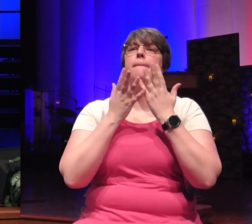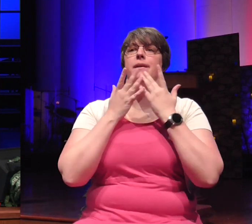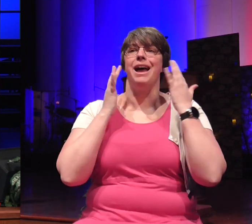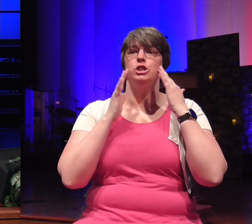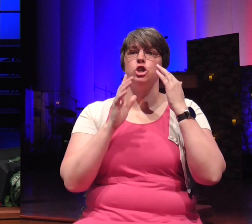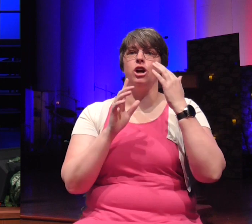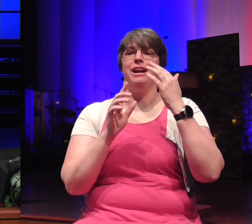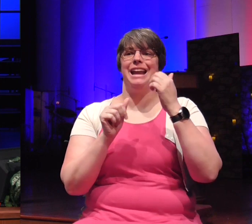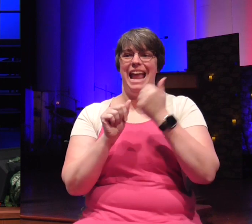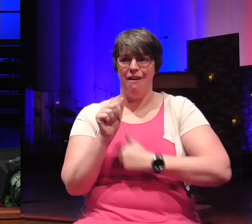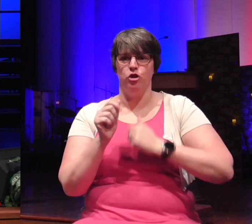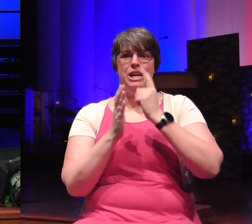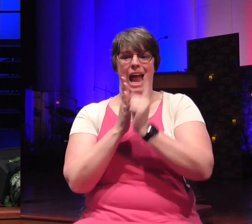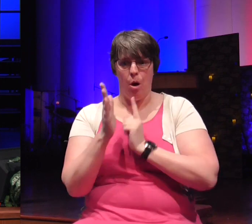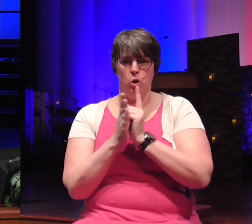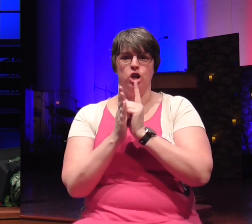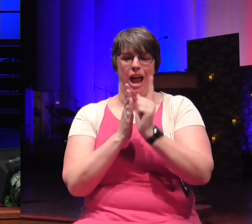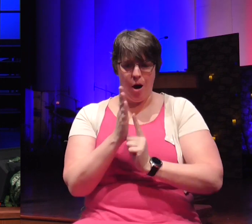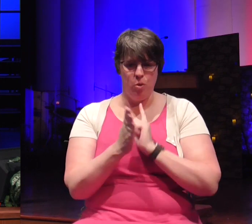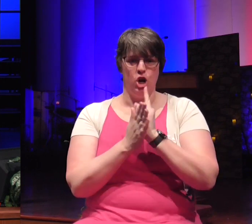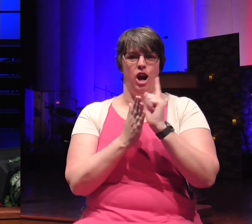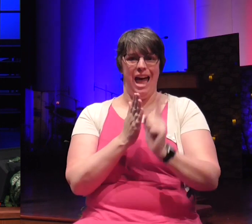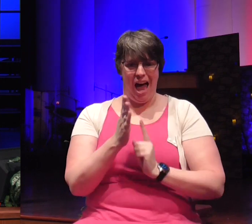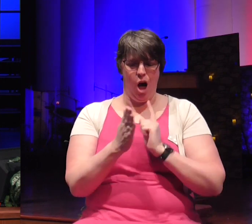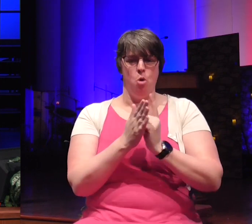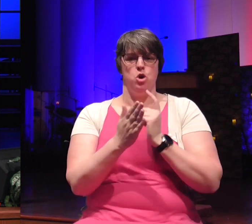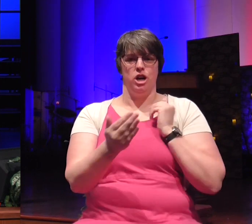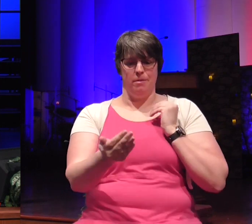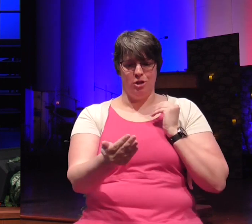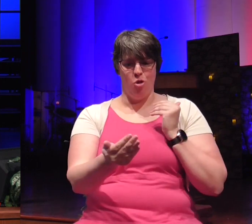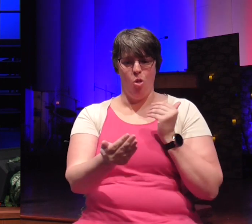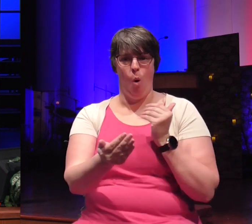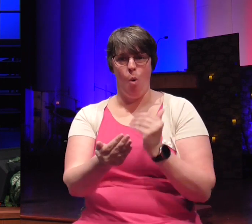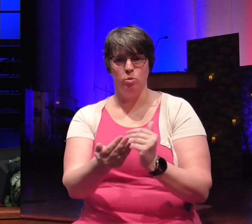hour, for every hour takes you closer to your departure.